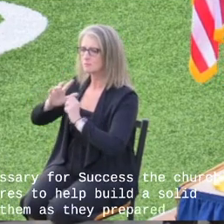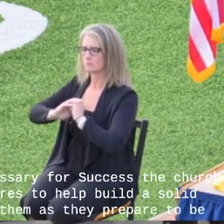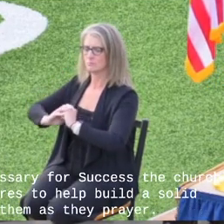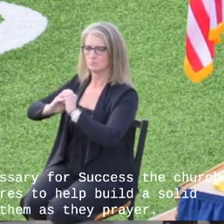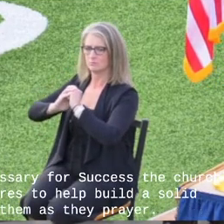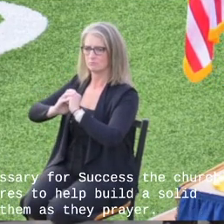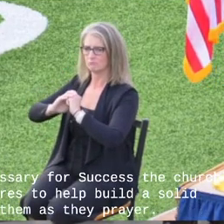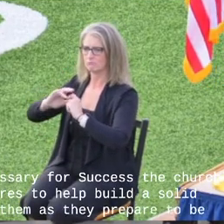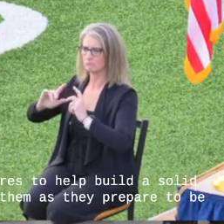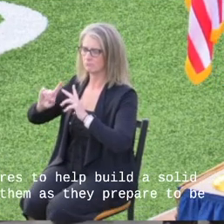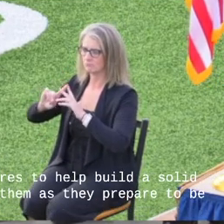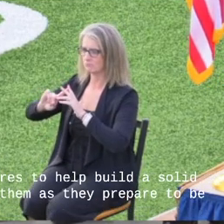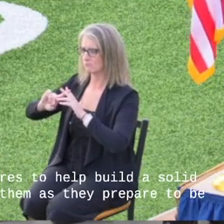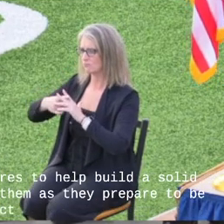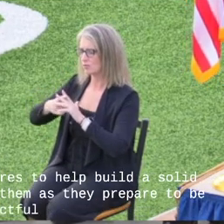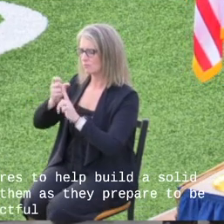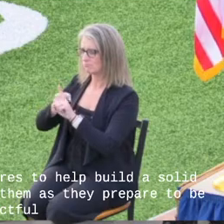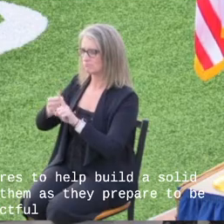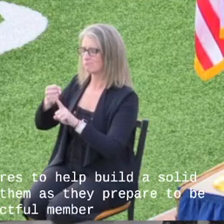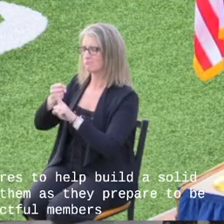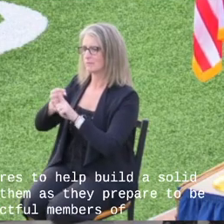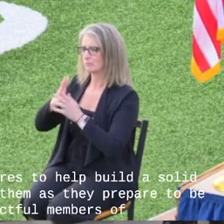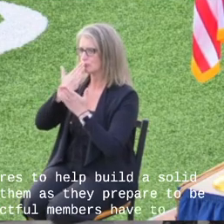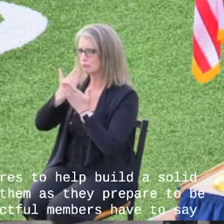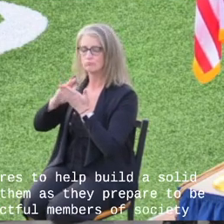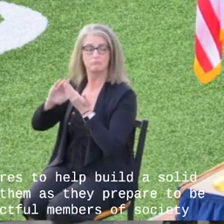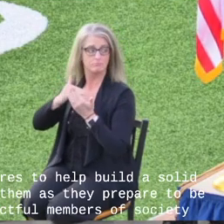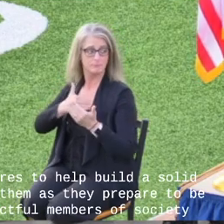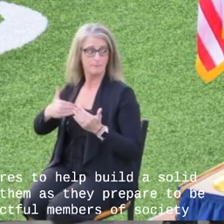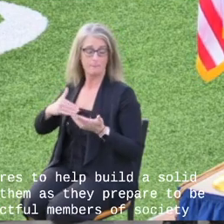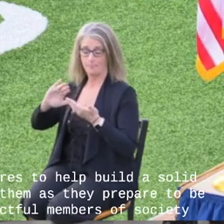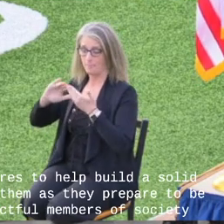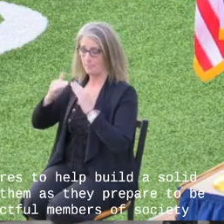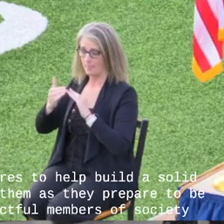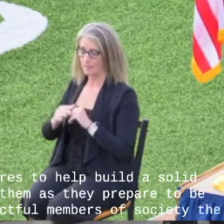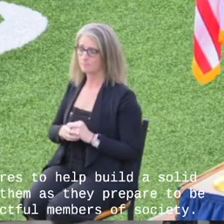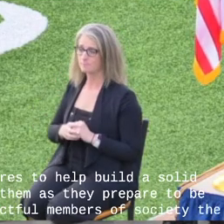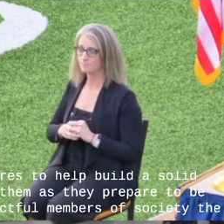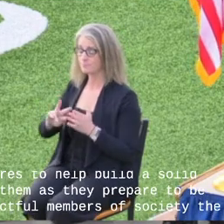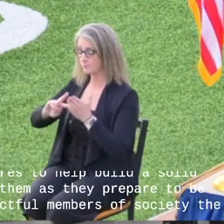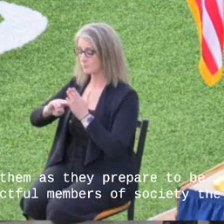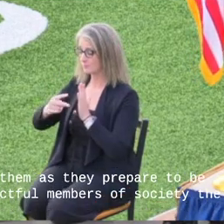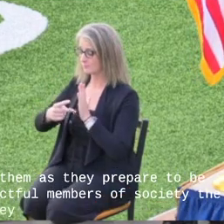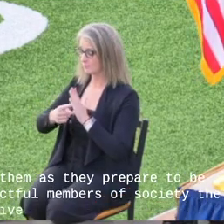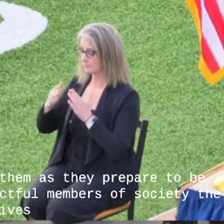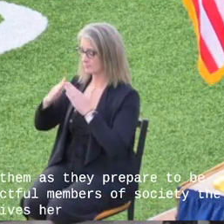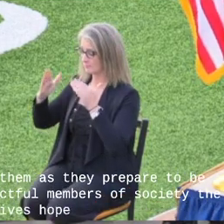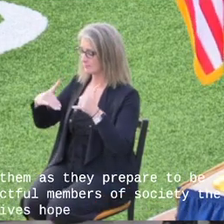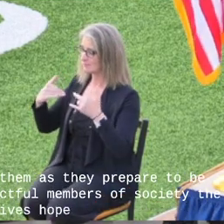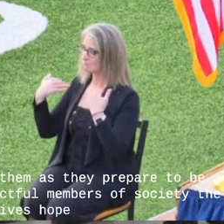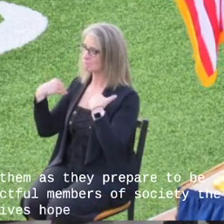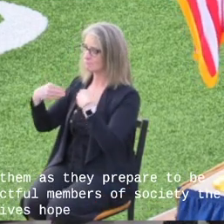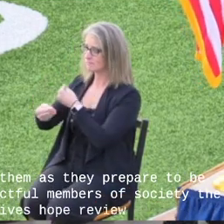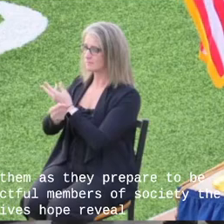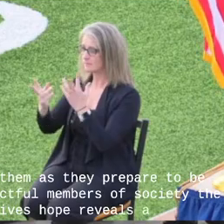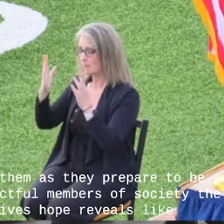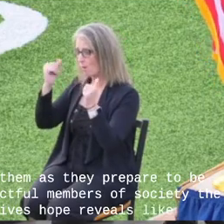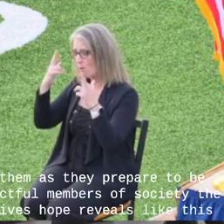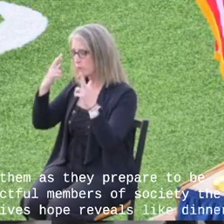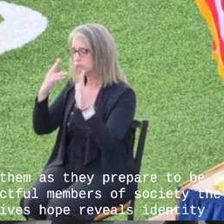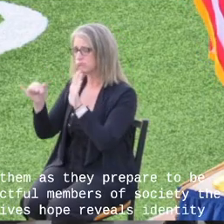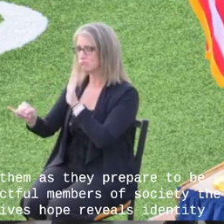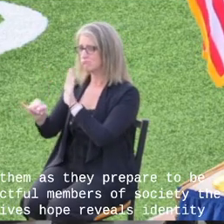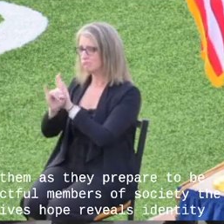be productive, impactful members of society. The Purpose House gives hope, reveals